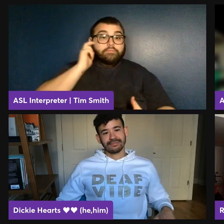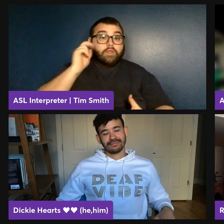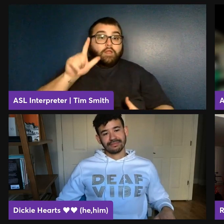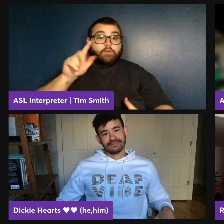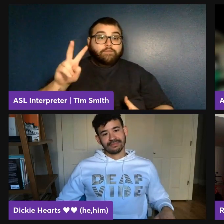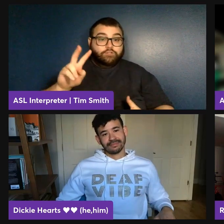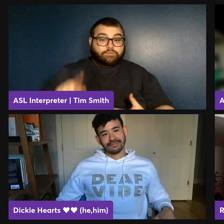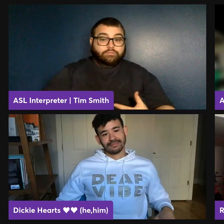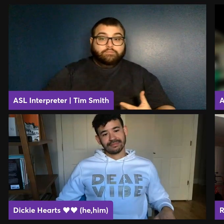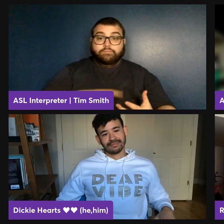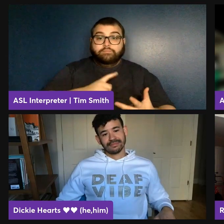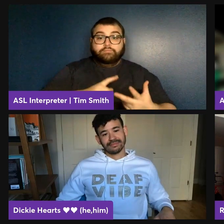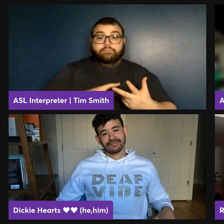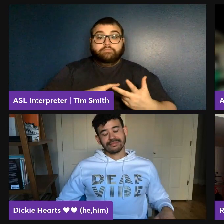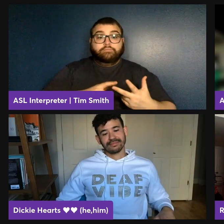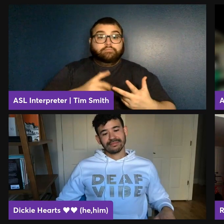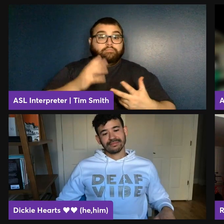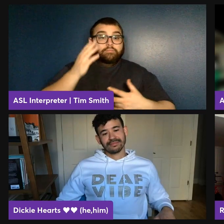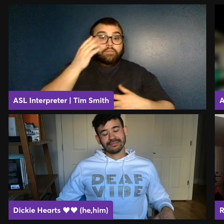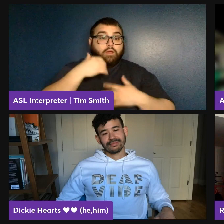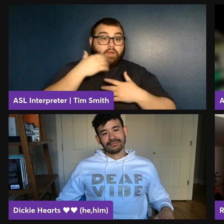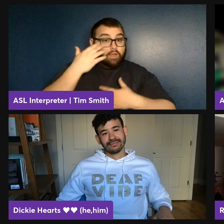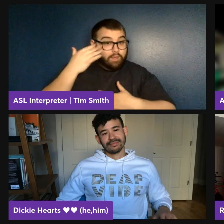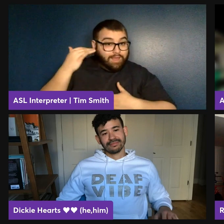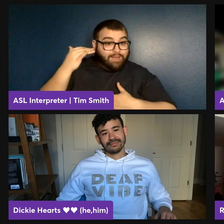vision by creating